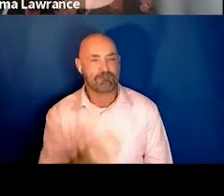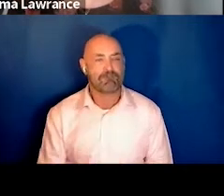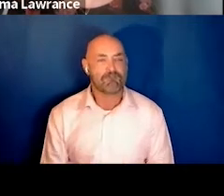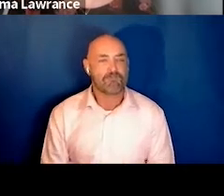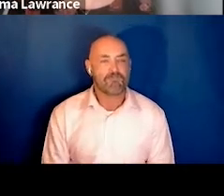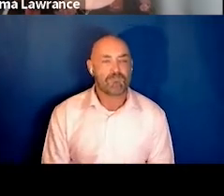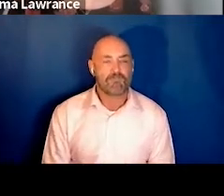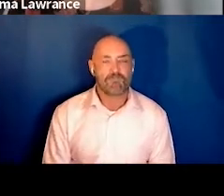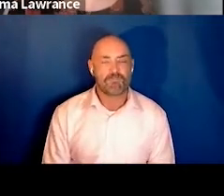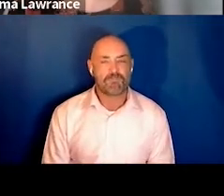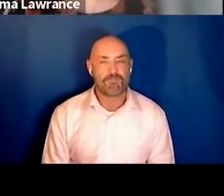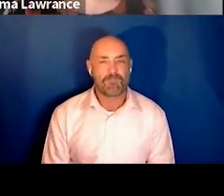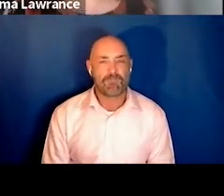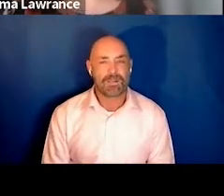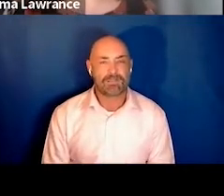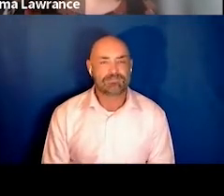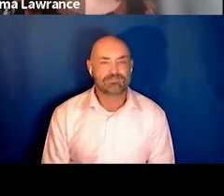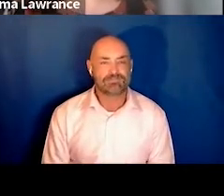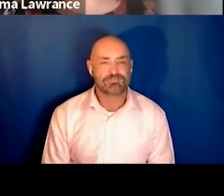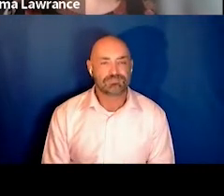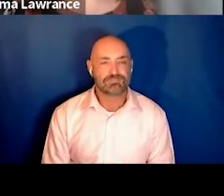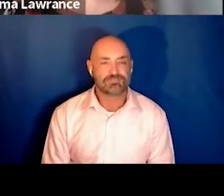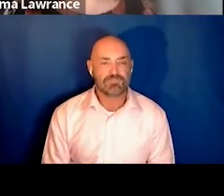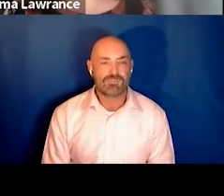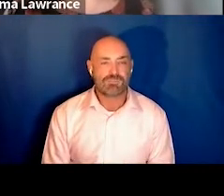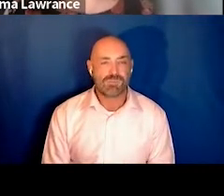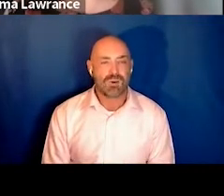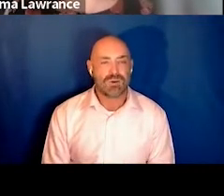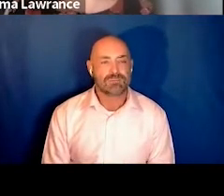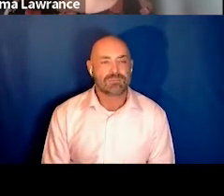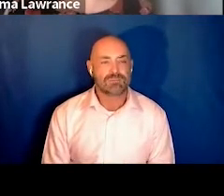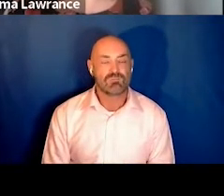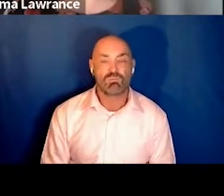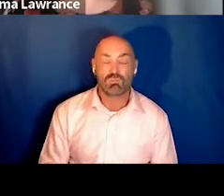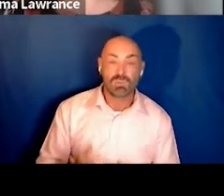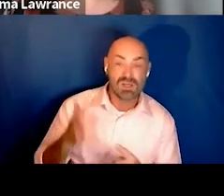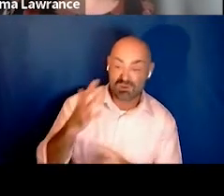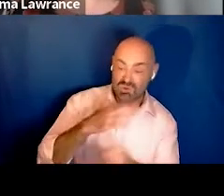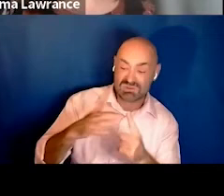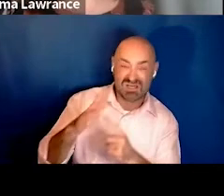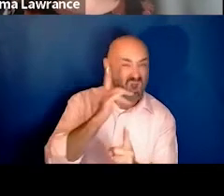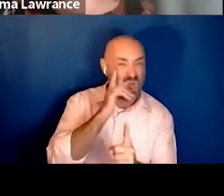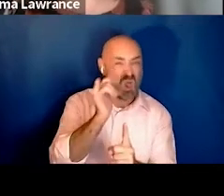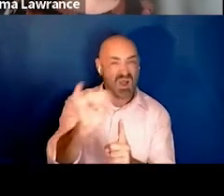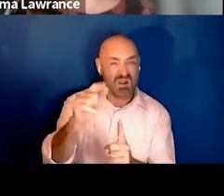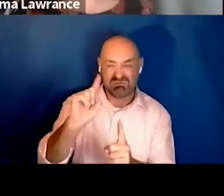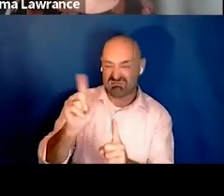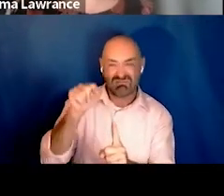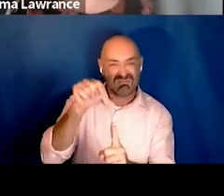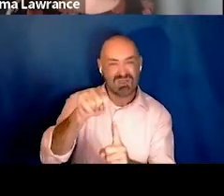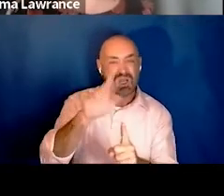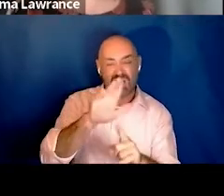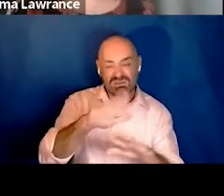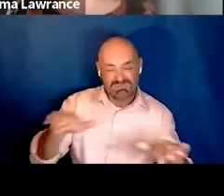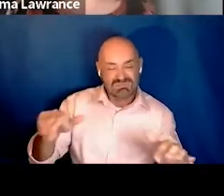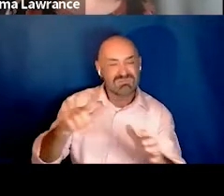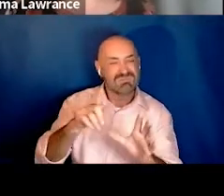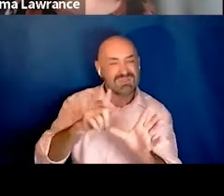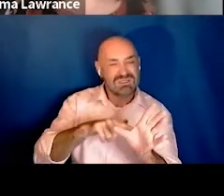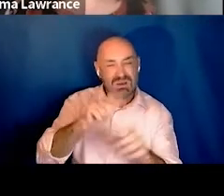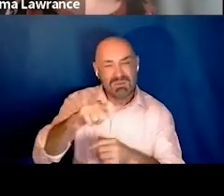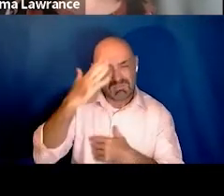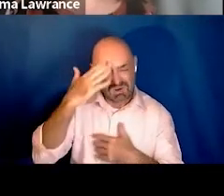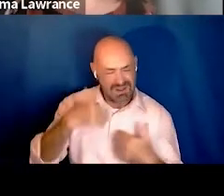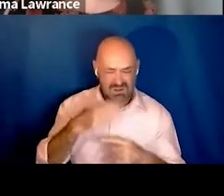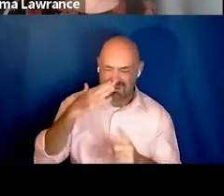What does society look like for children and young people's mental health? Why are we seeing escalating emotional distress